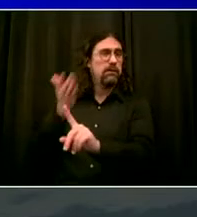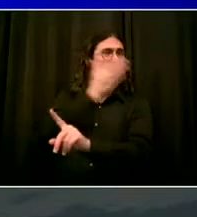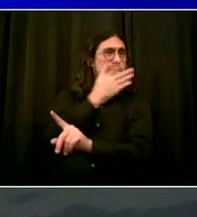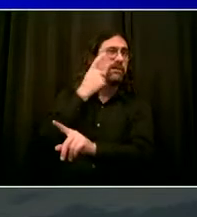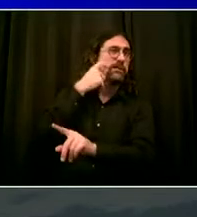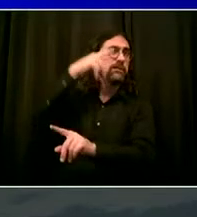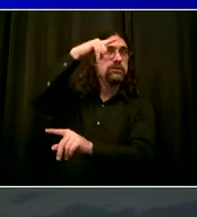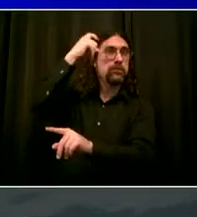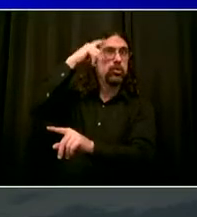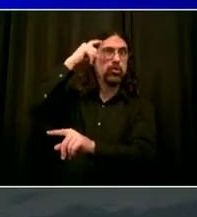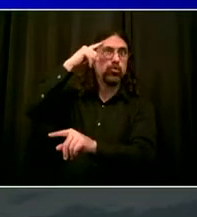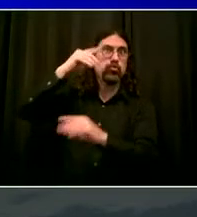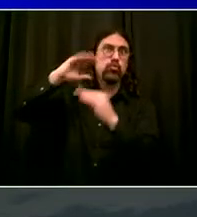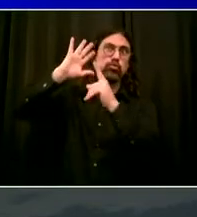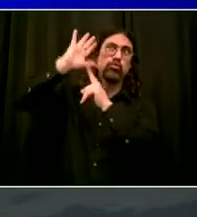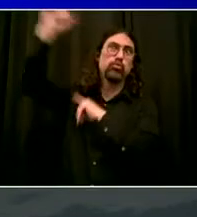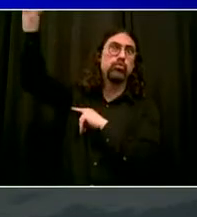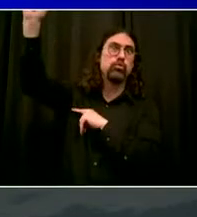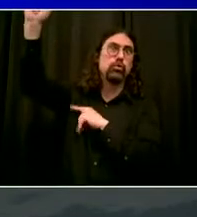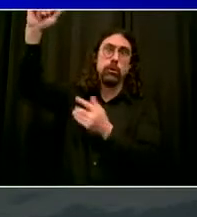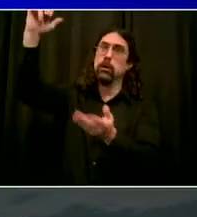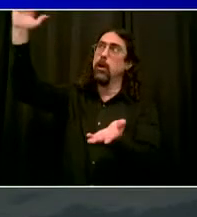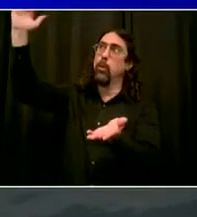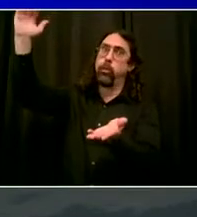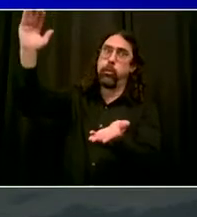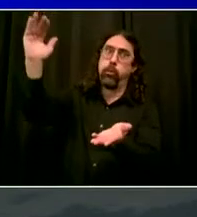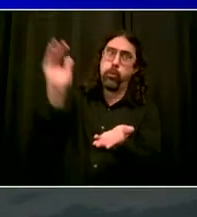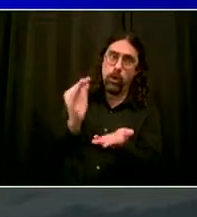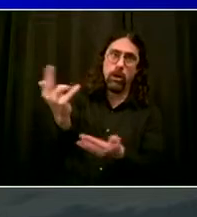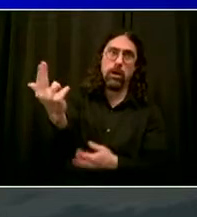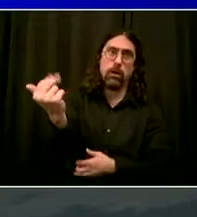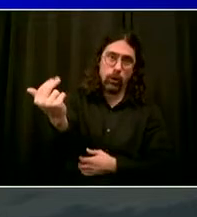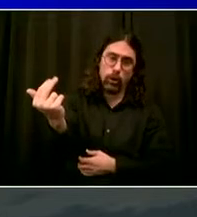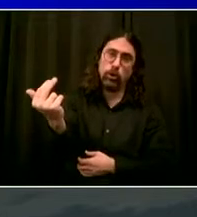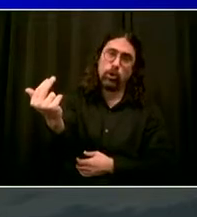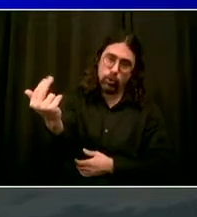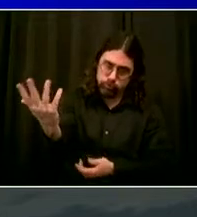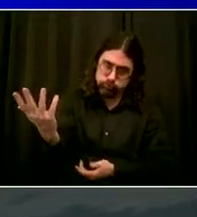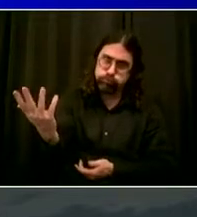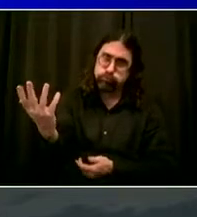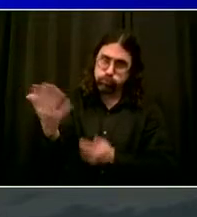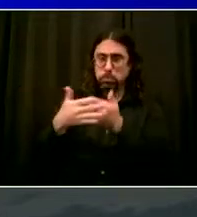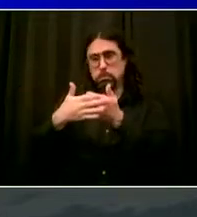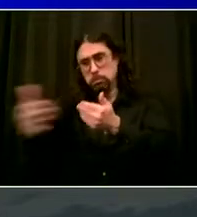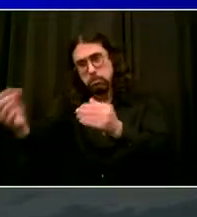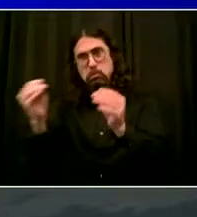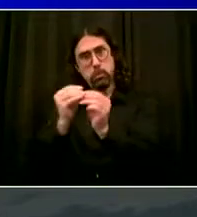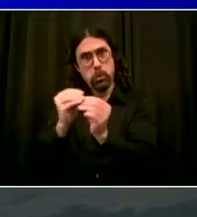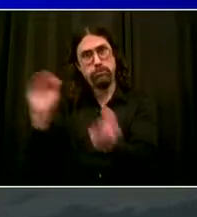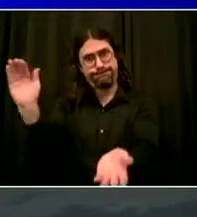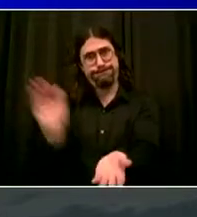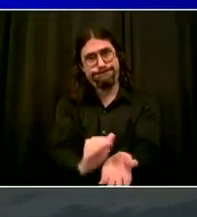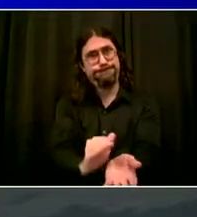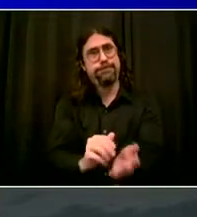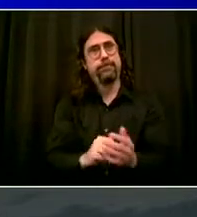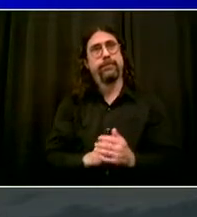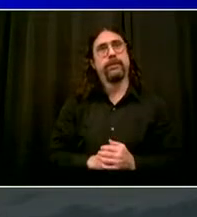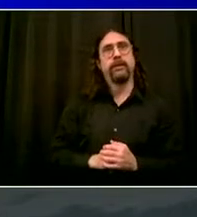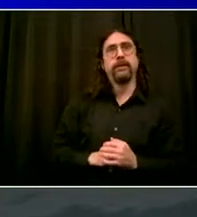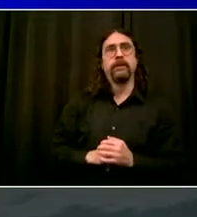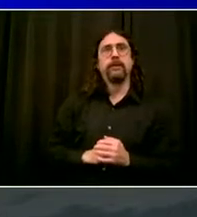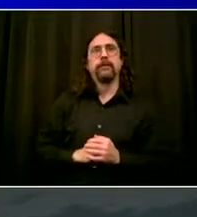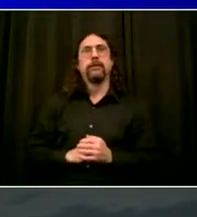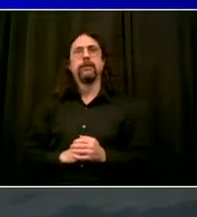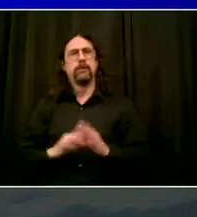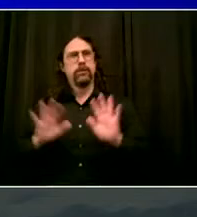thing and fighting back this disease and opening up the space for our allall to recover as